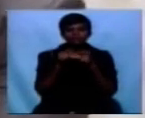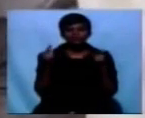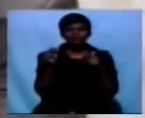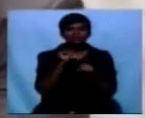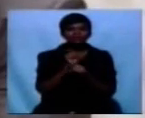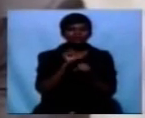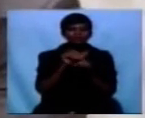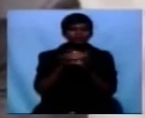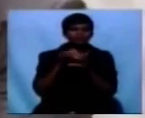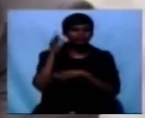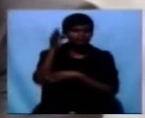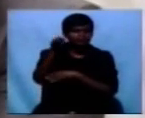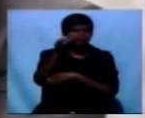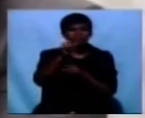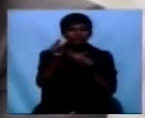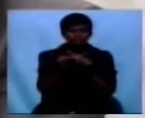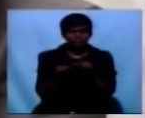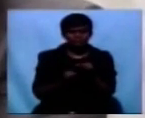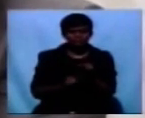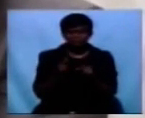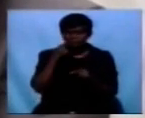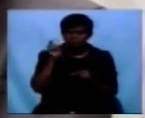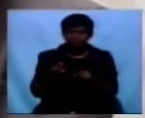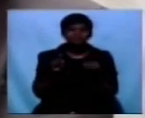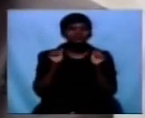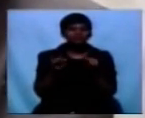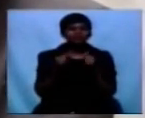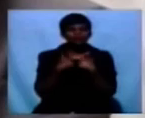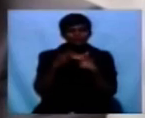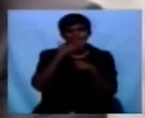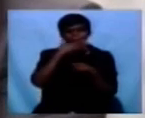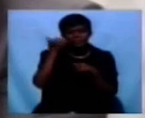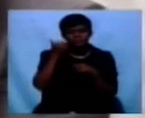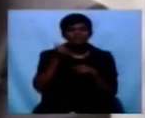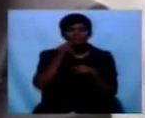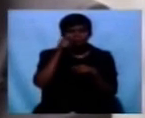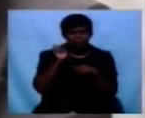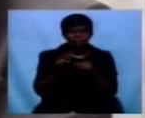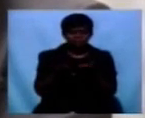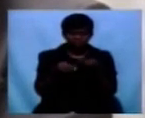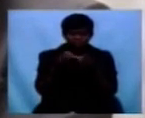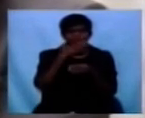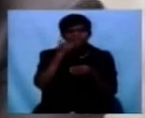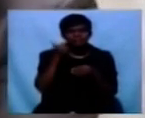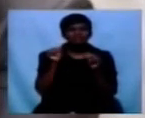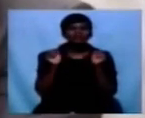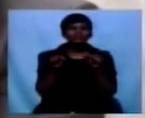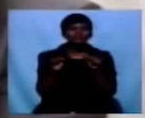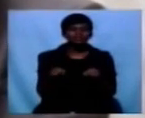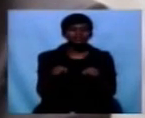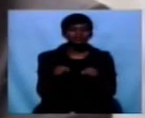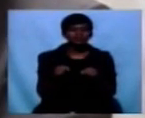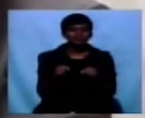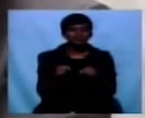the future generation. So we must be able to put in our best. We must be able to deliver to the best of our ability. One of your